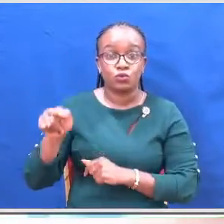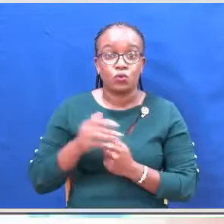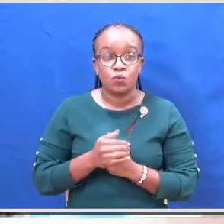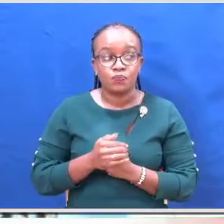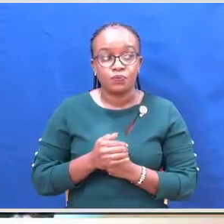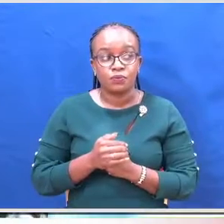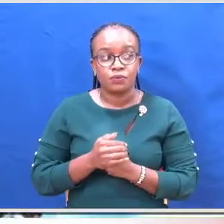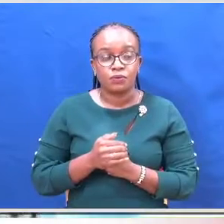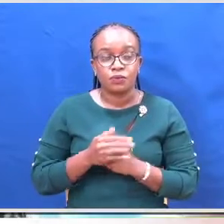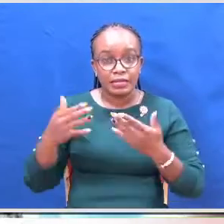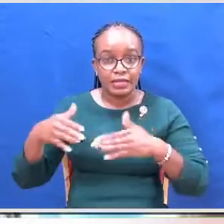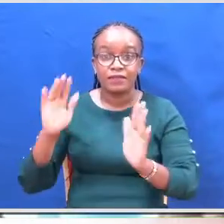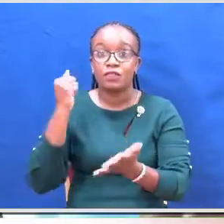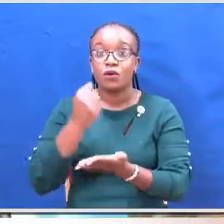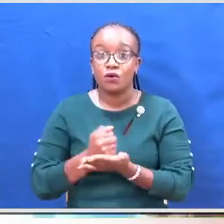Yes.